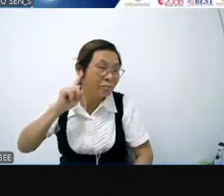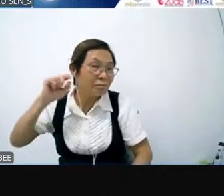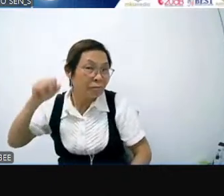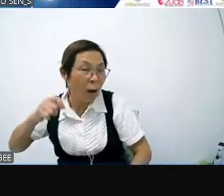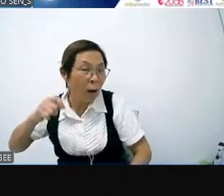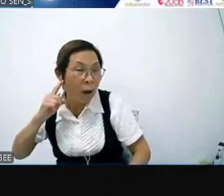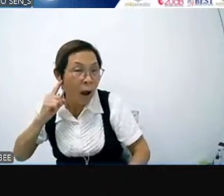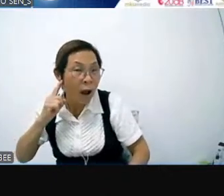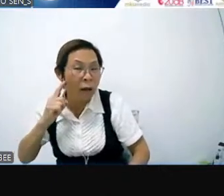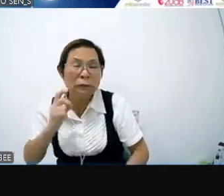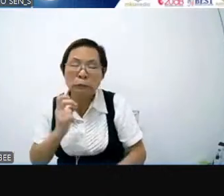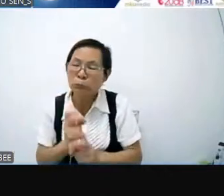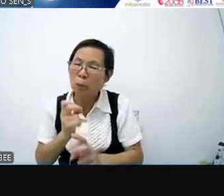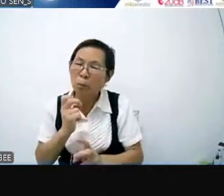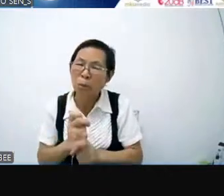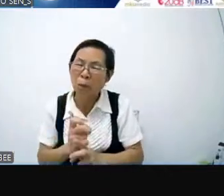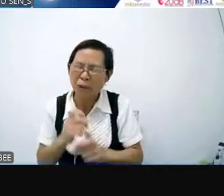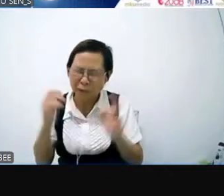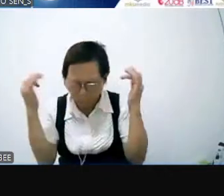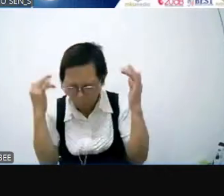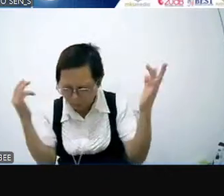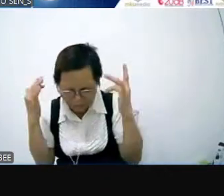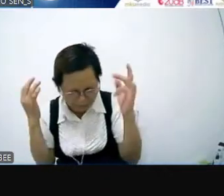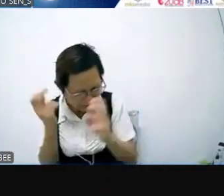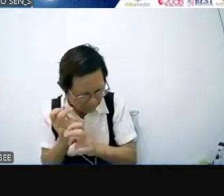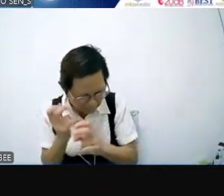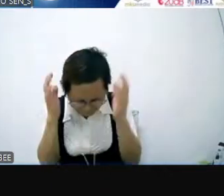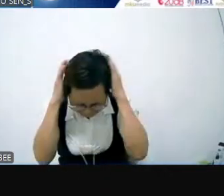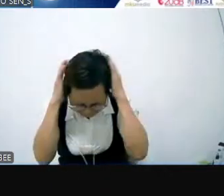and great difficulty in noisy environment.